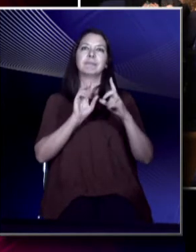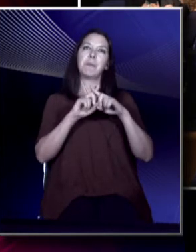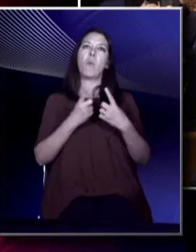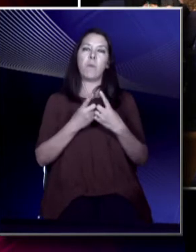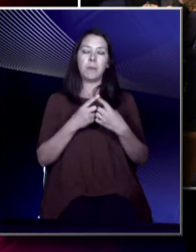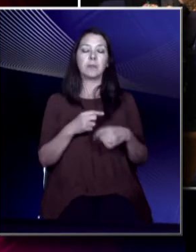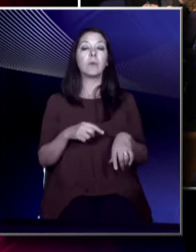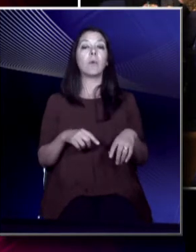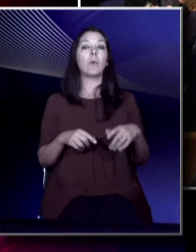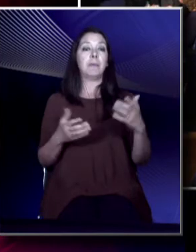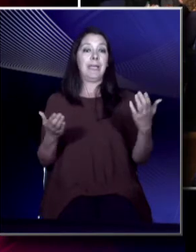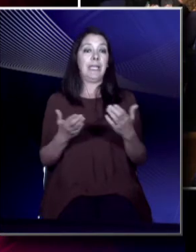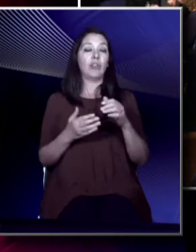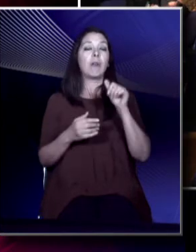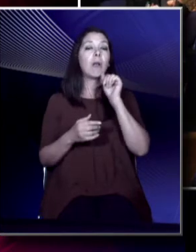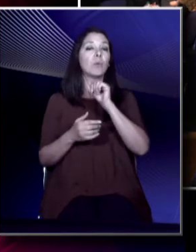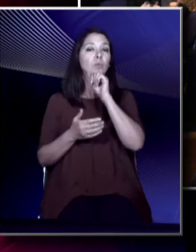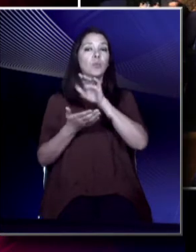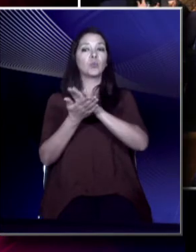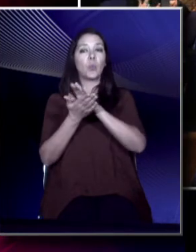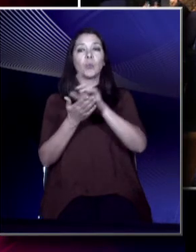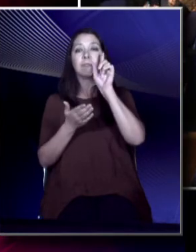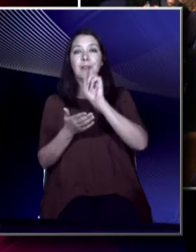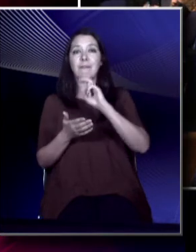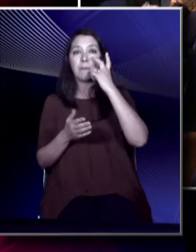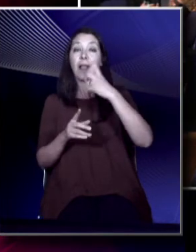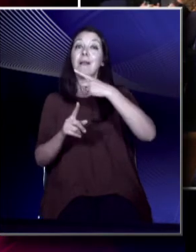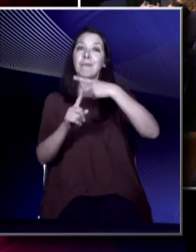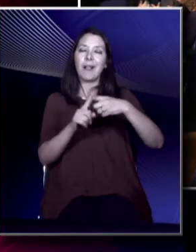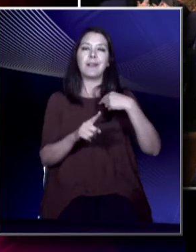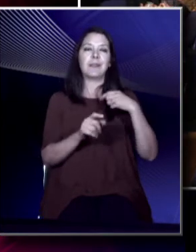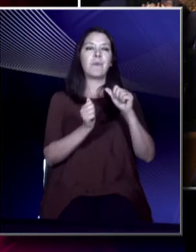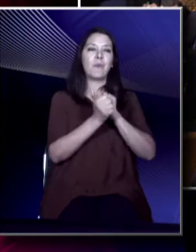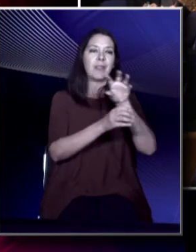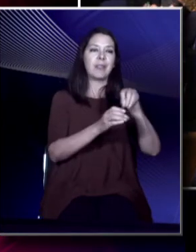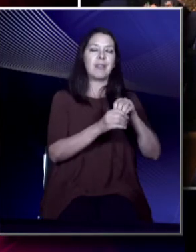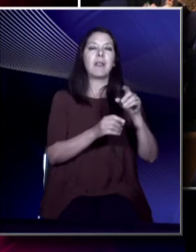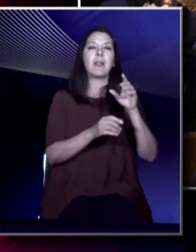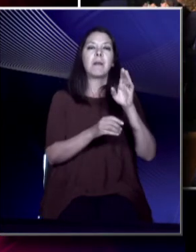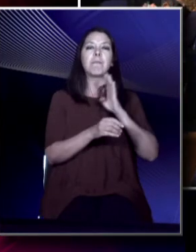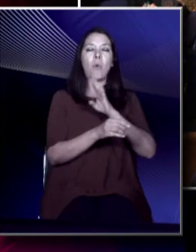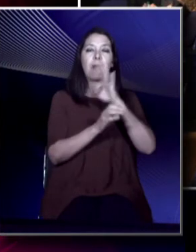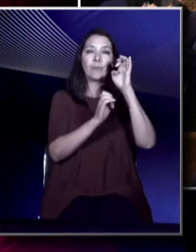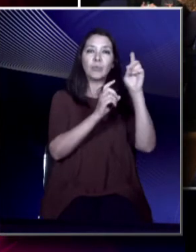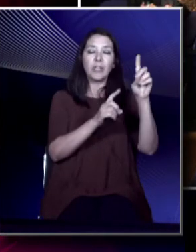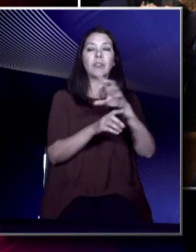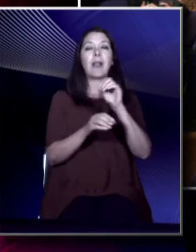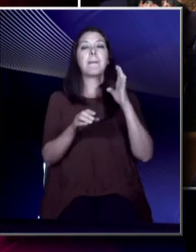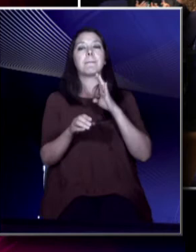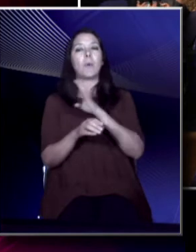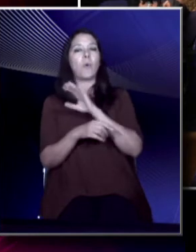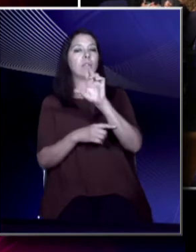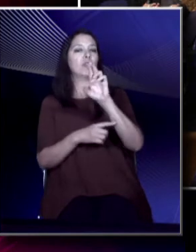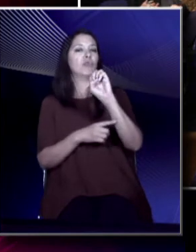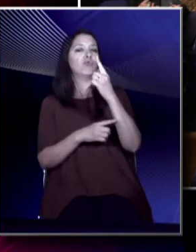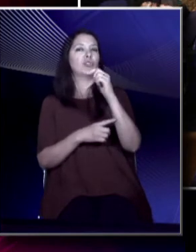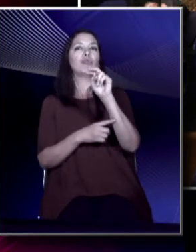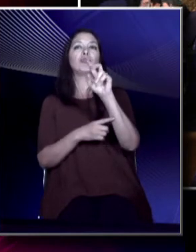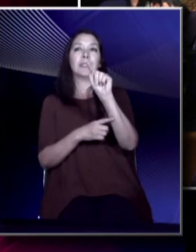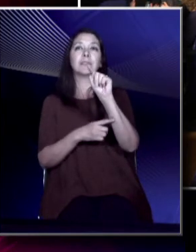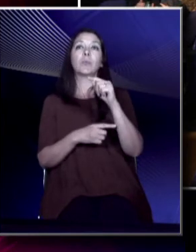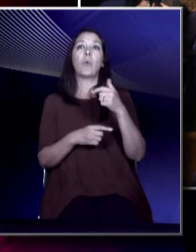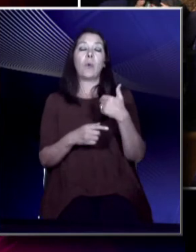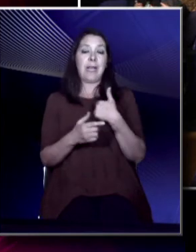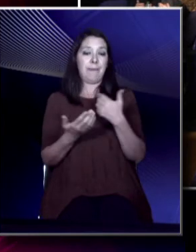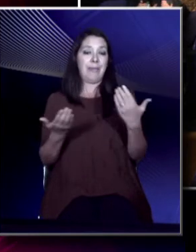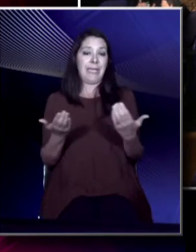on the Arizona School for Deaf and Blind Board, but also the Board of Education and the Board of Regents. And so I do see my role as also making sure